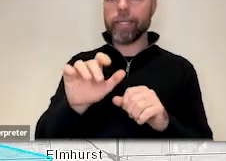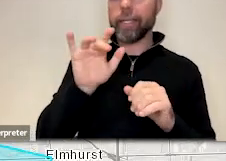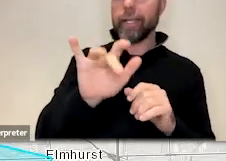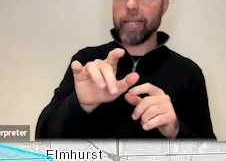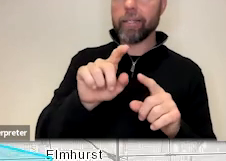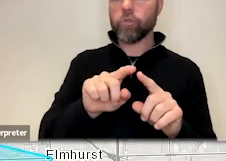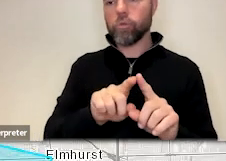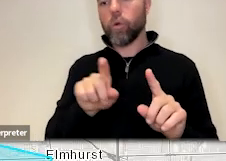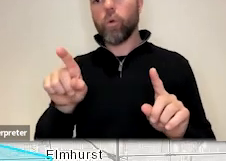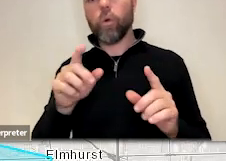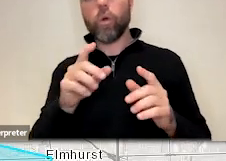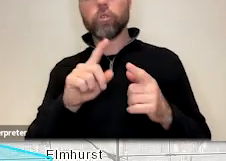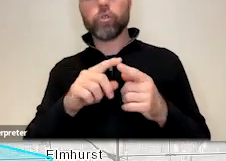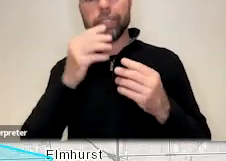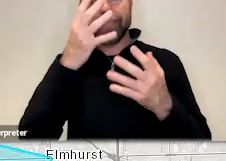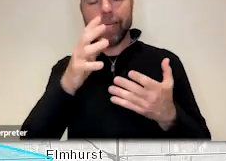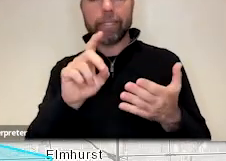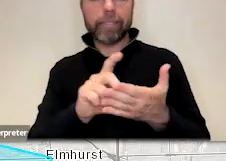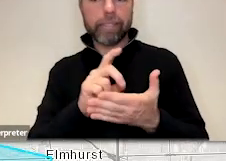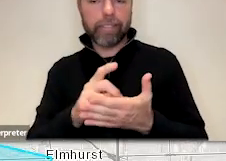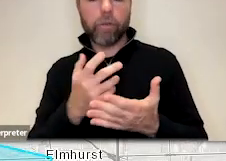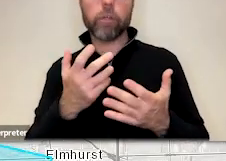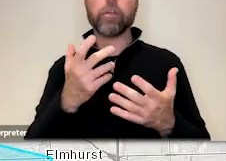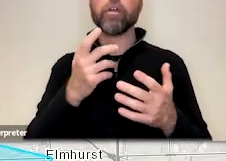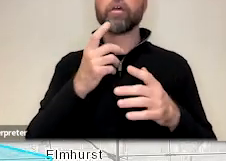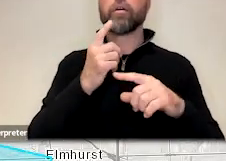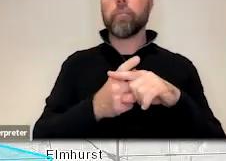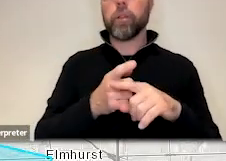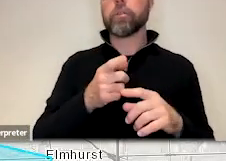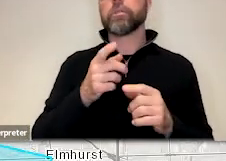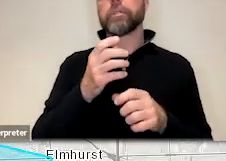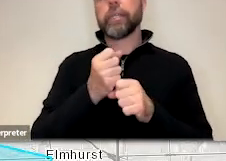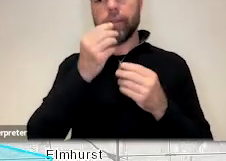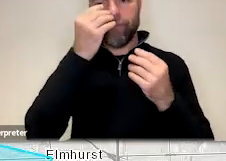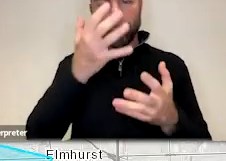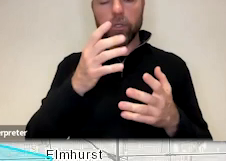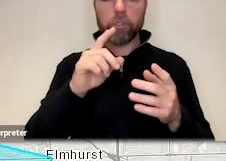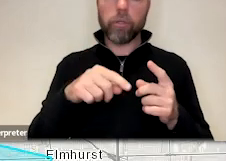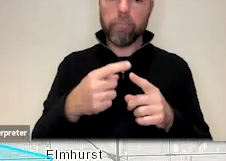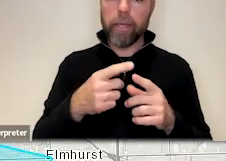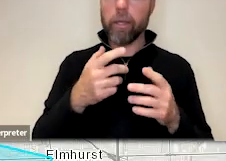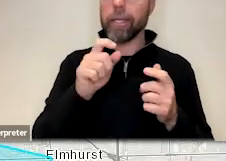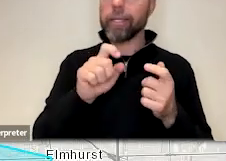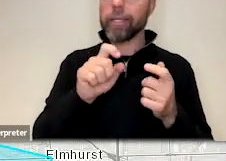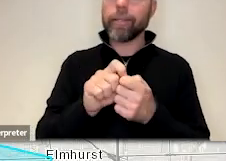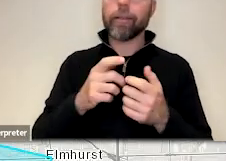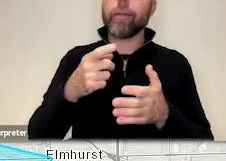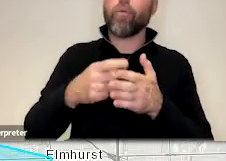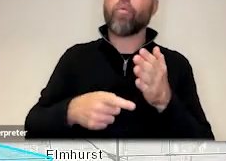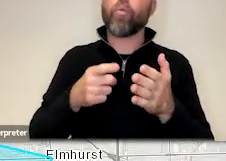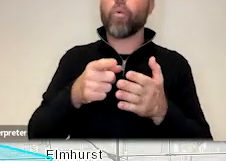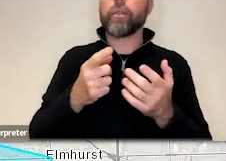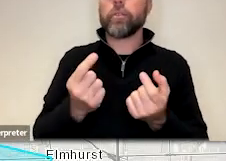data glossary and things like that. And we're also going to get some information about just exactly what this is